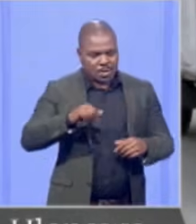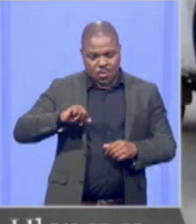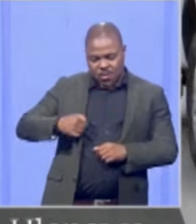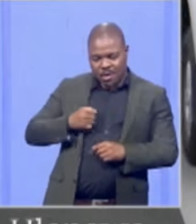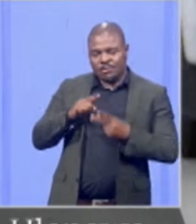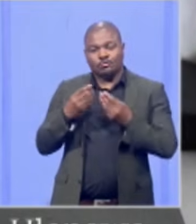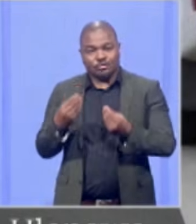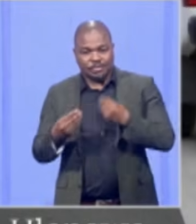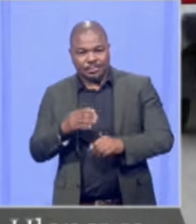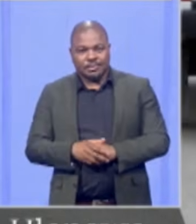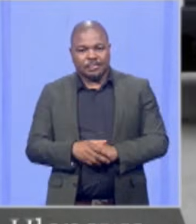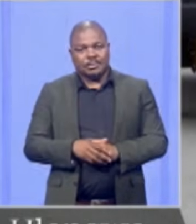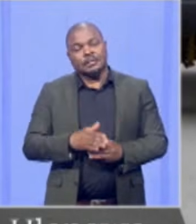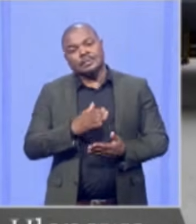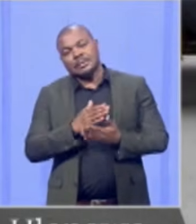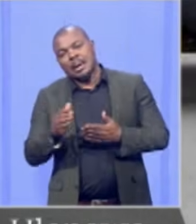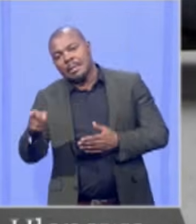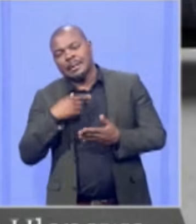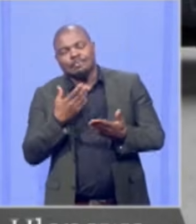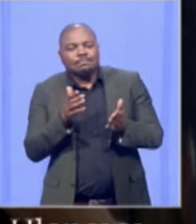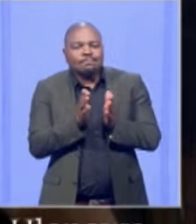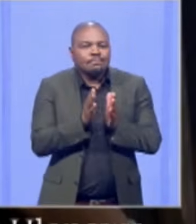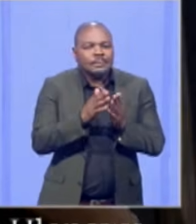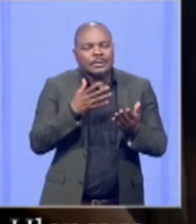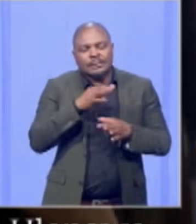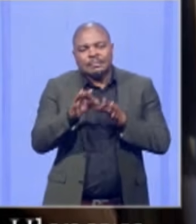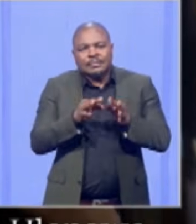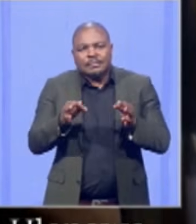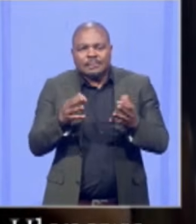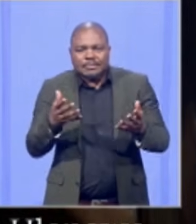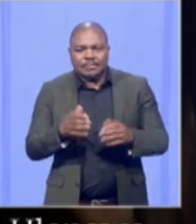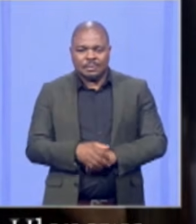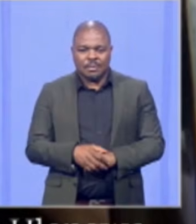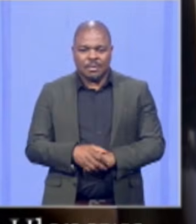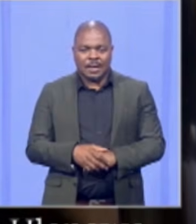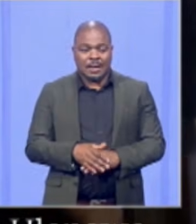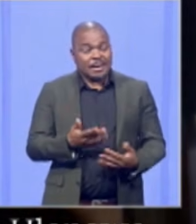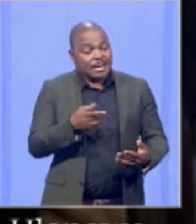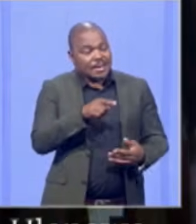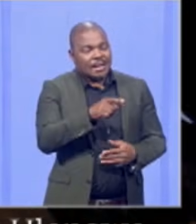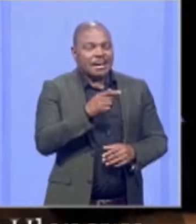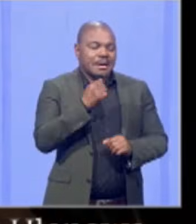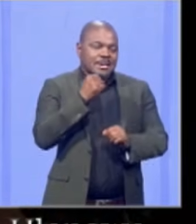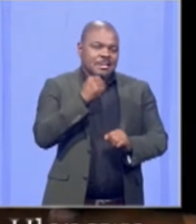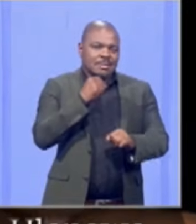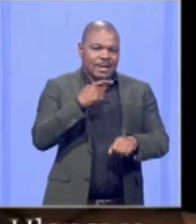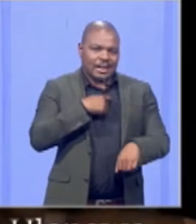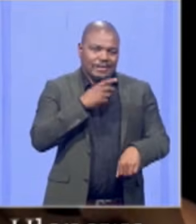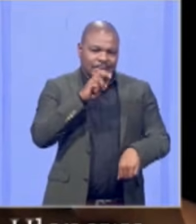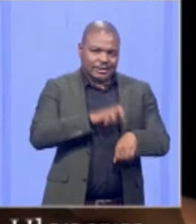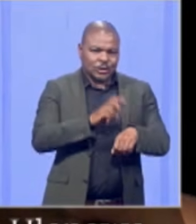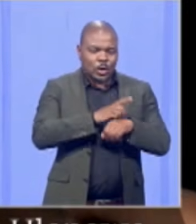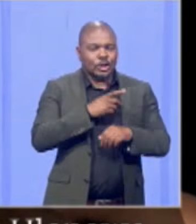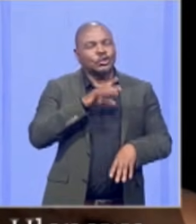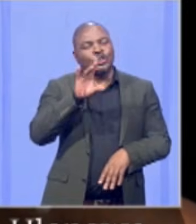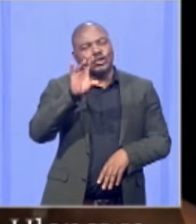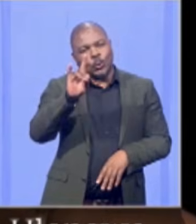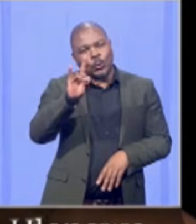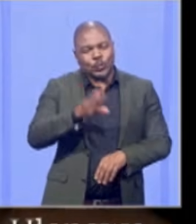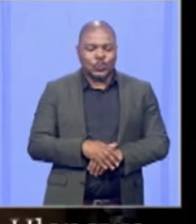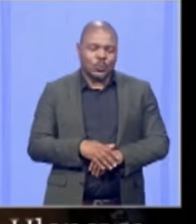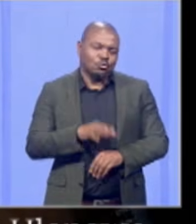Baba botlana bona ba ne ba ikopela dimpho. I want for Christmas is really a big bike. I want to have a dog. Oh,